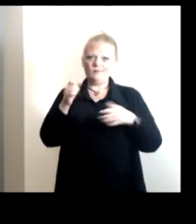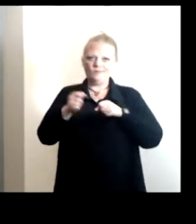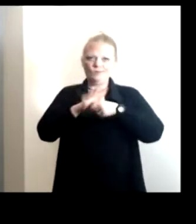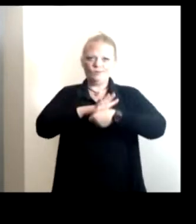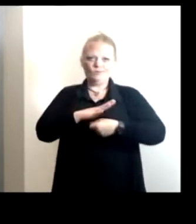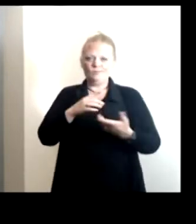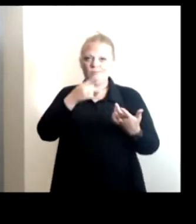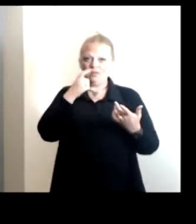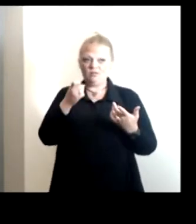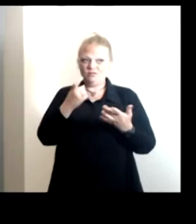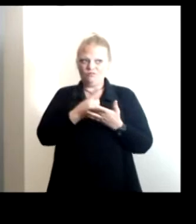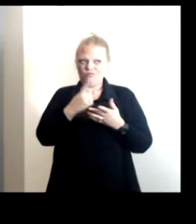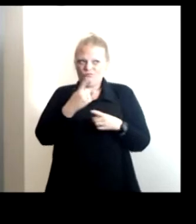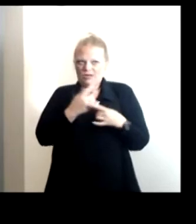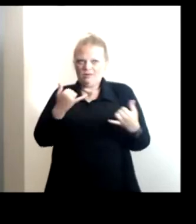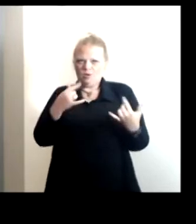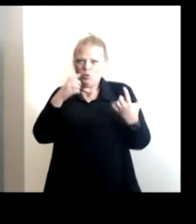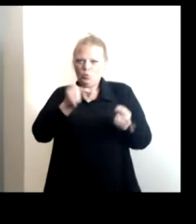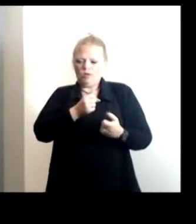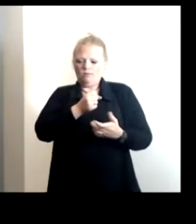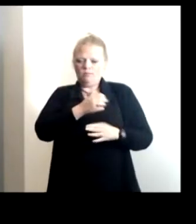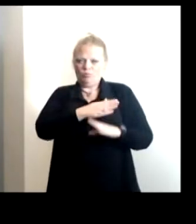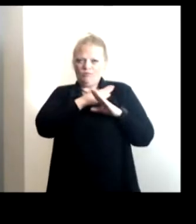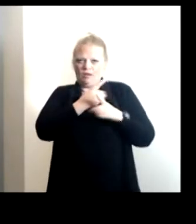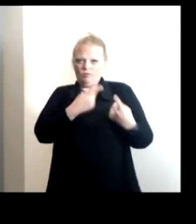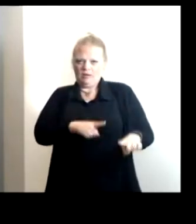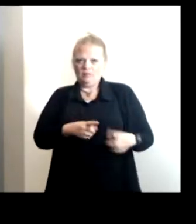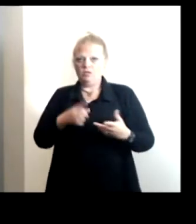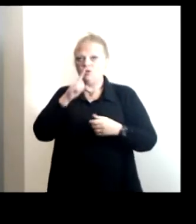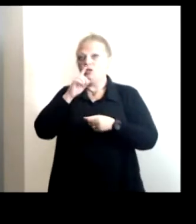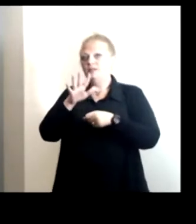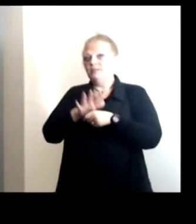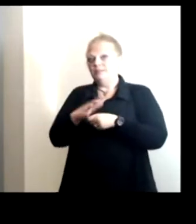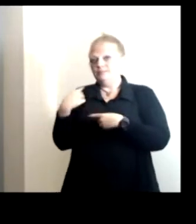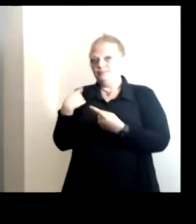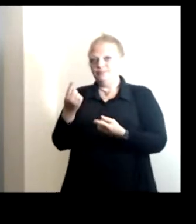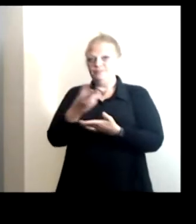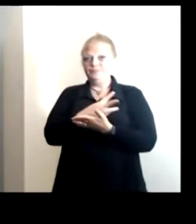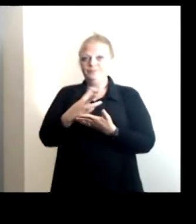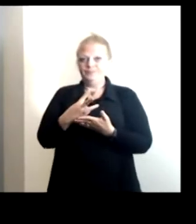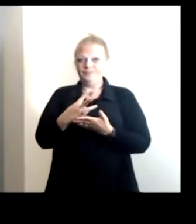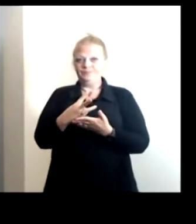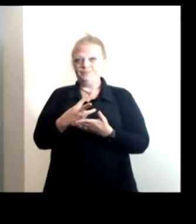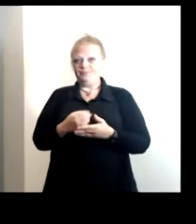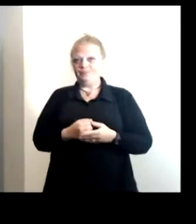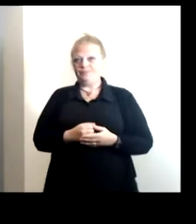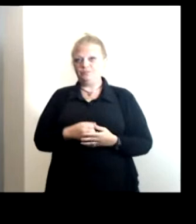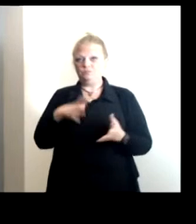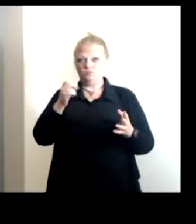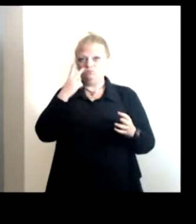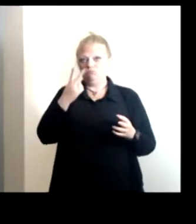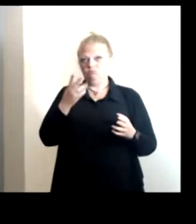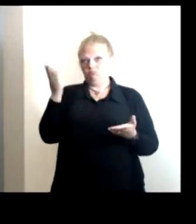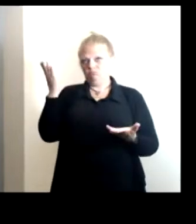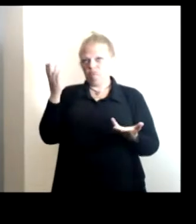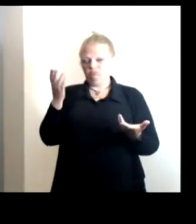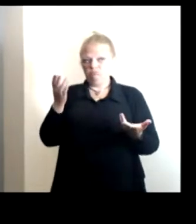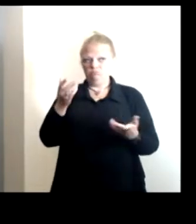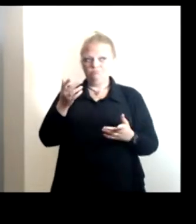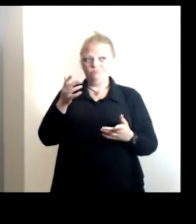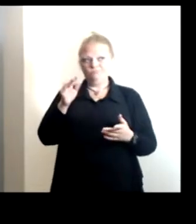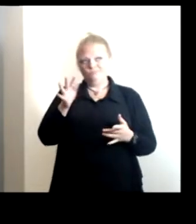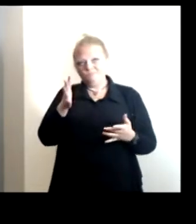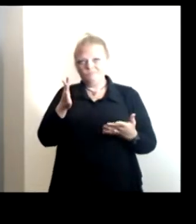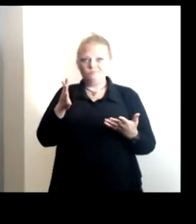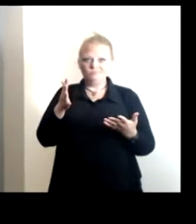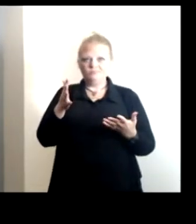COVID-19 because at this point it is preventable. With the confirmed cases over the past 6 weeks, we've seen, and you can see, a